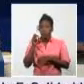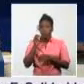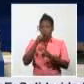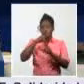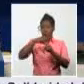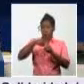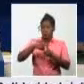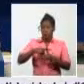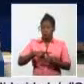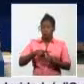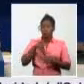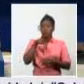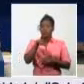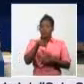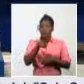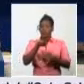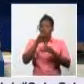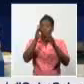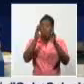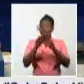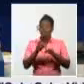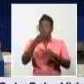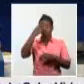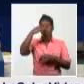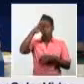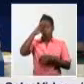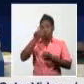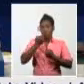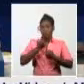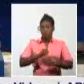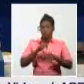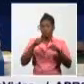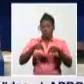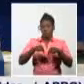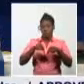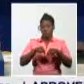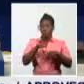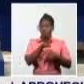This represents the 3.3% of the processed samples.